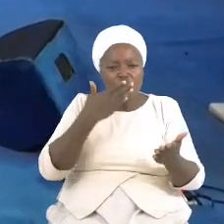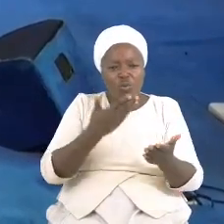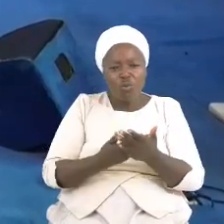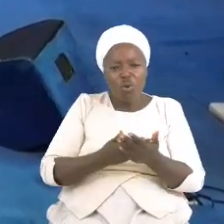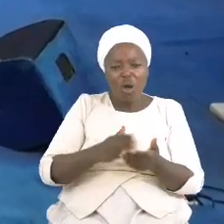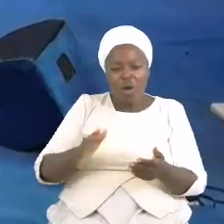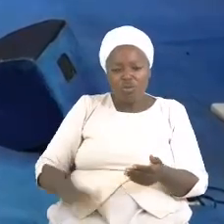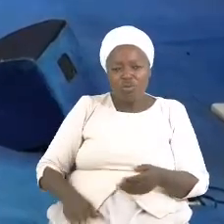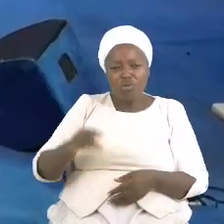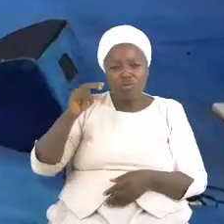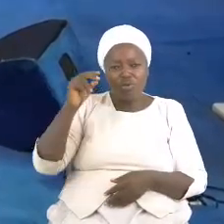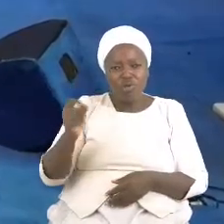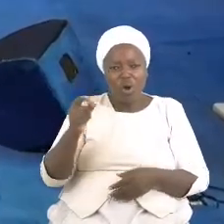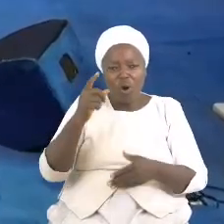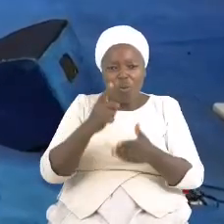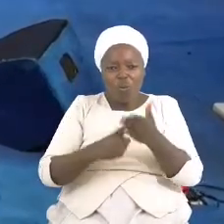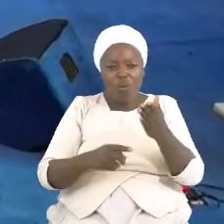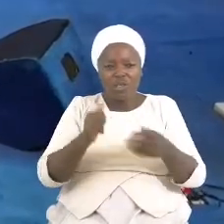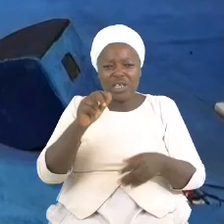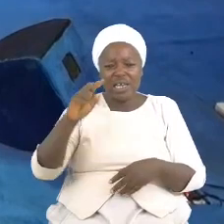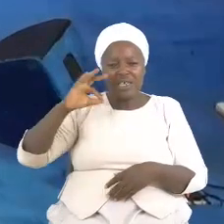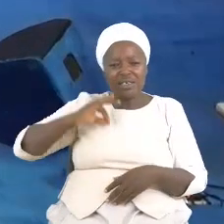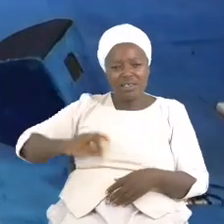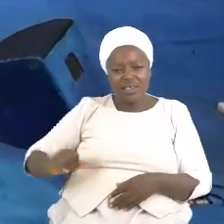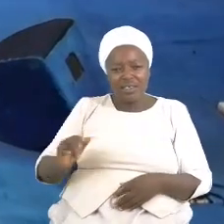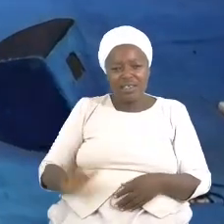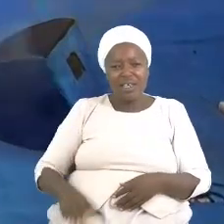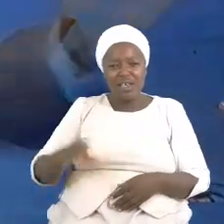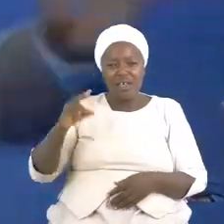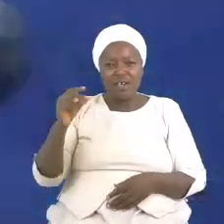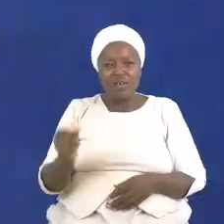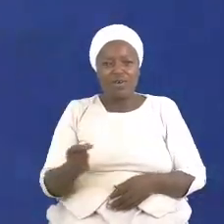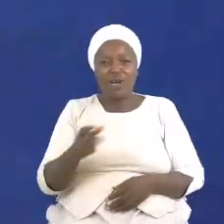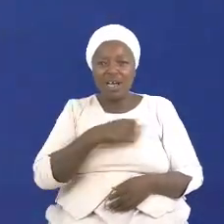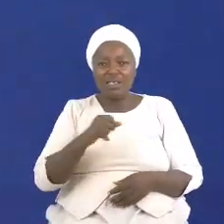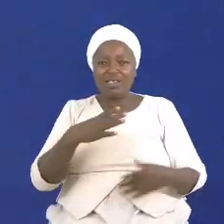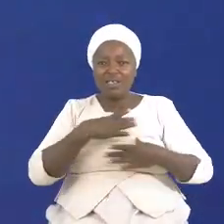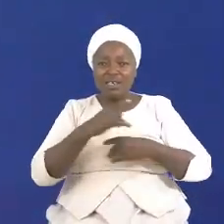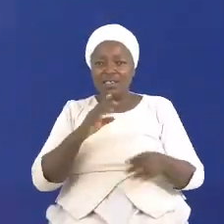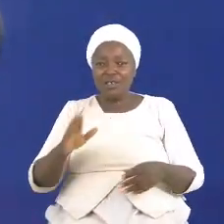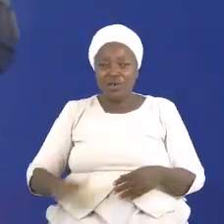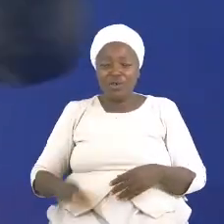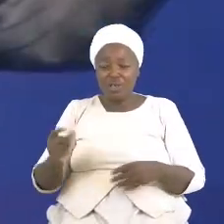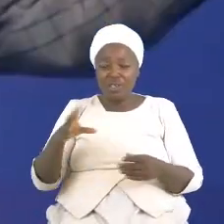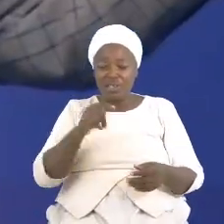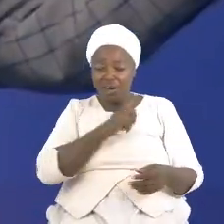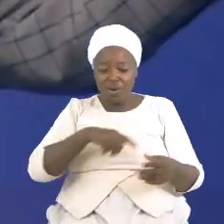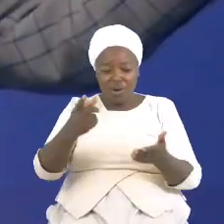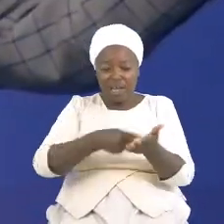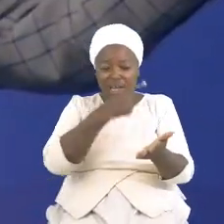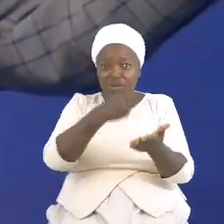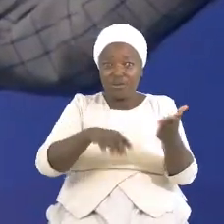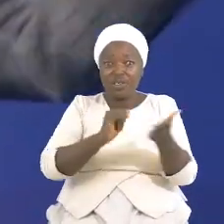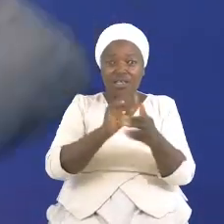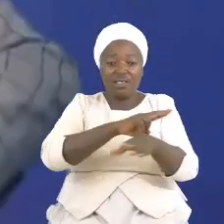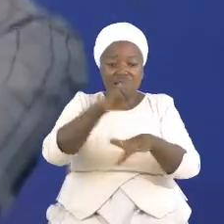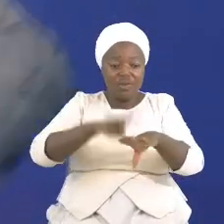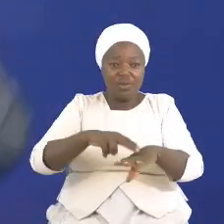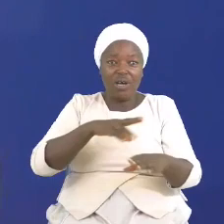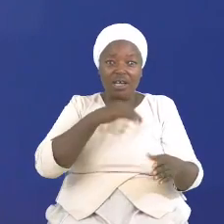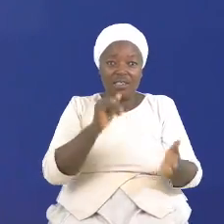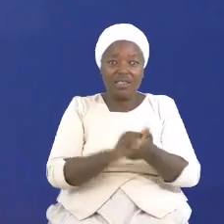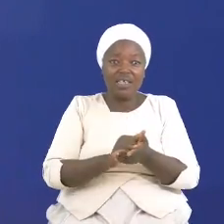What an interesting dog. The Lord canceled that nature and that life of the